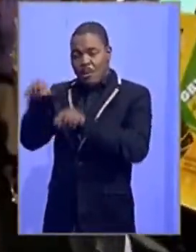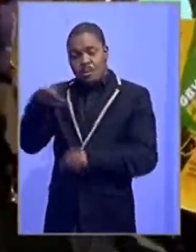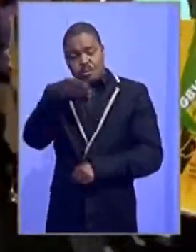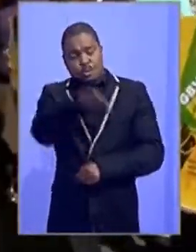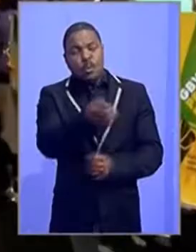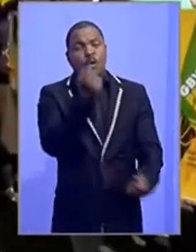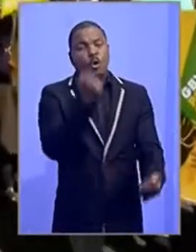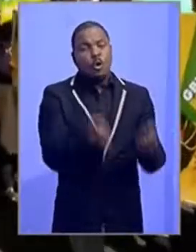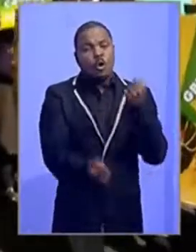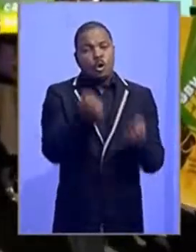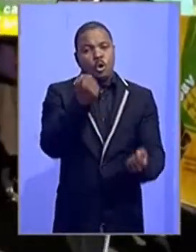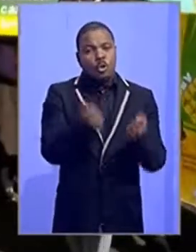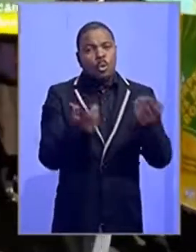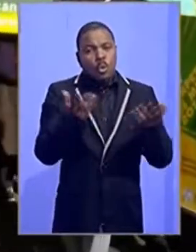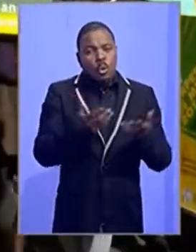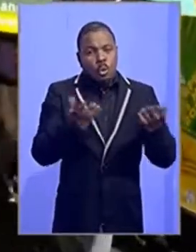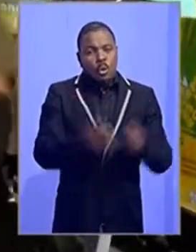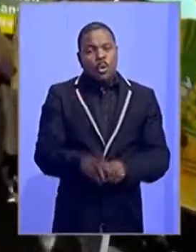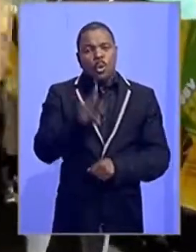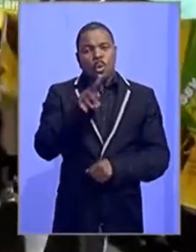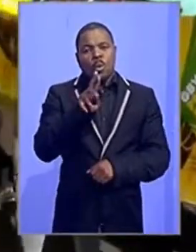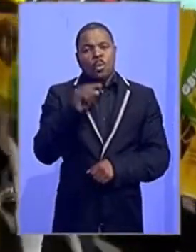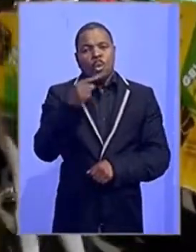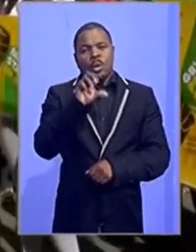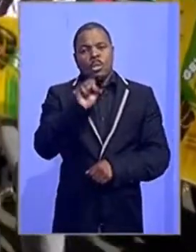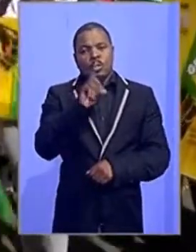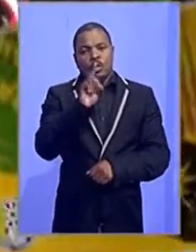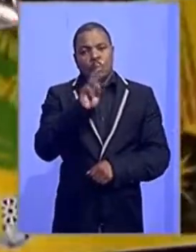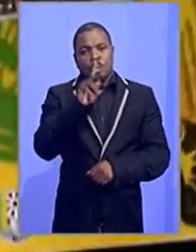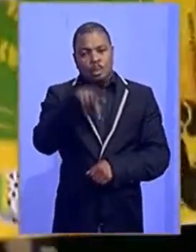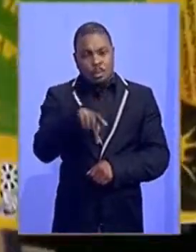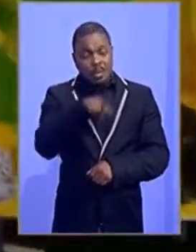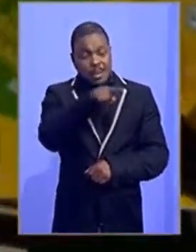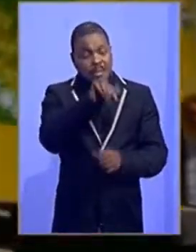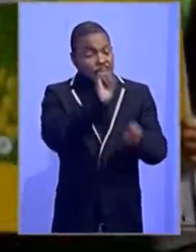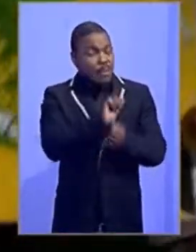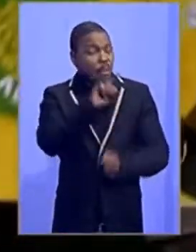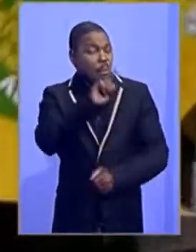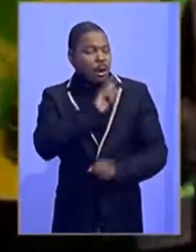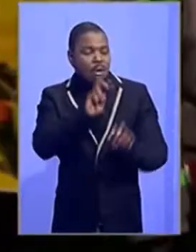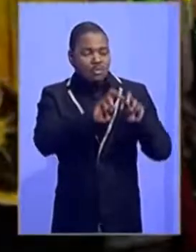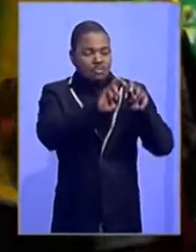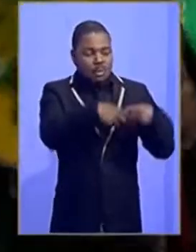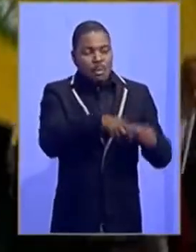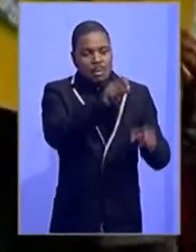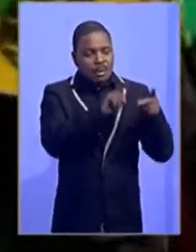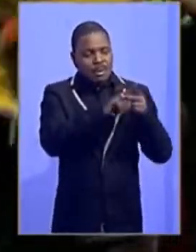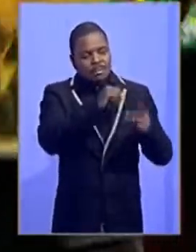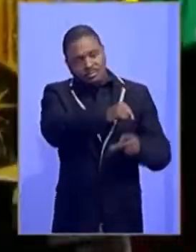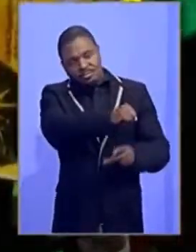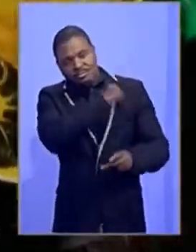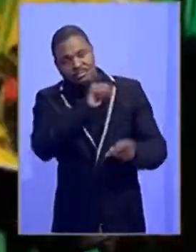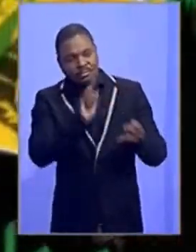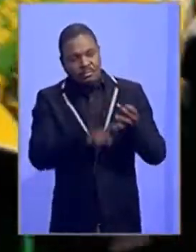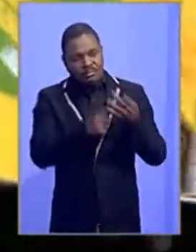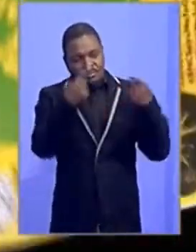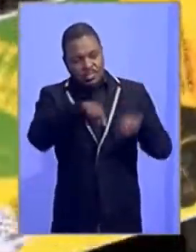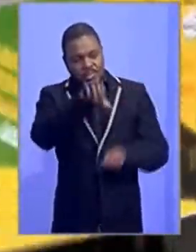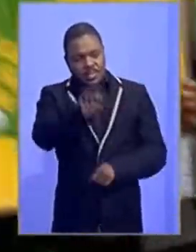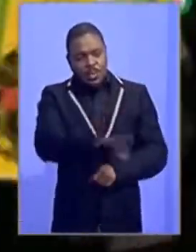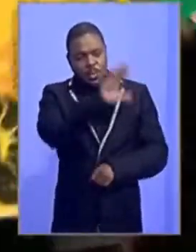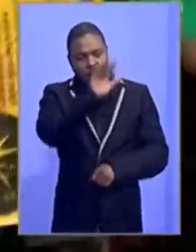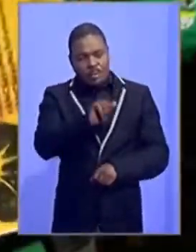kwa kgotlatshekelo ya magistrata wa Krugersdorp ba lebagane ke ditatofatso tsa petelelo go kgothosa le go nna mo nageng e se ka